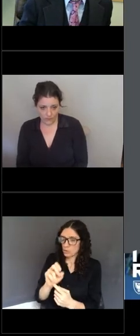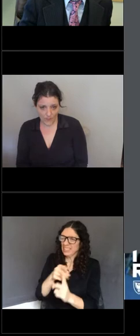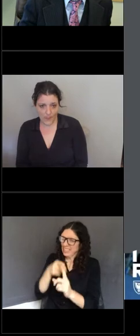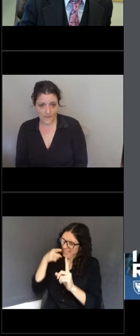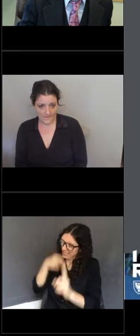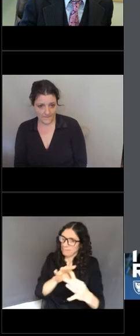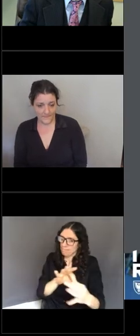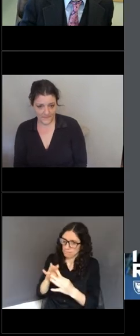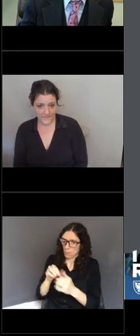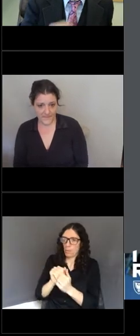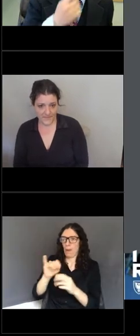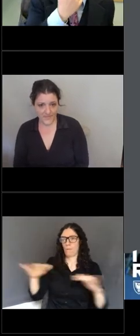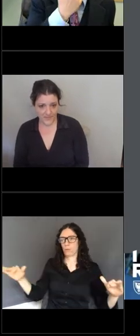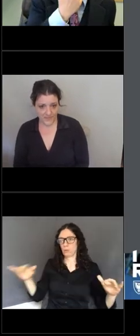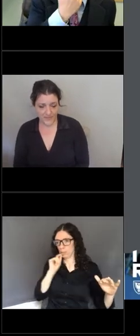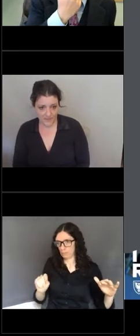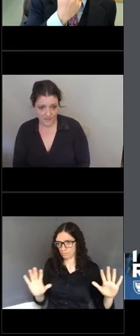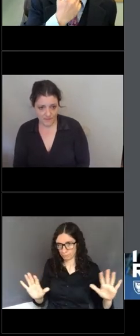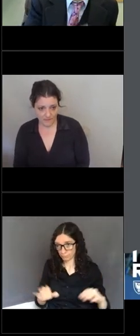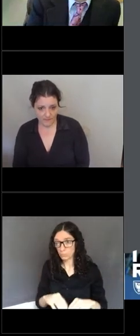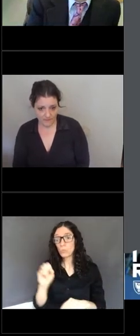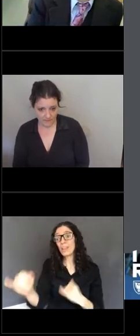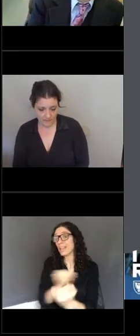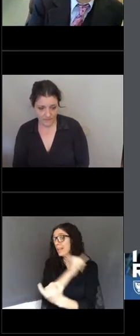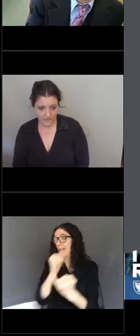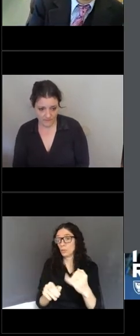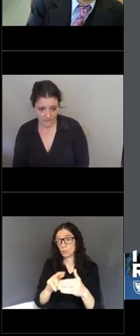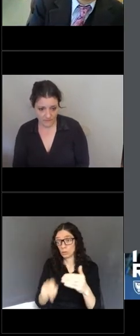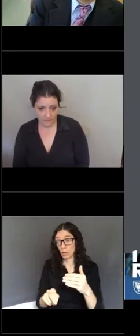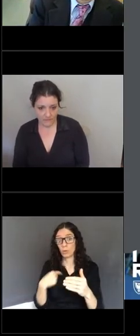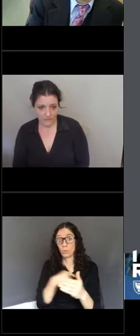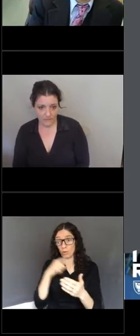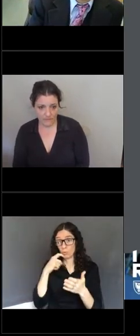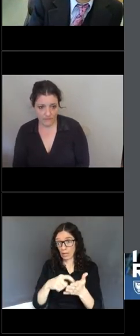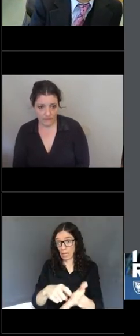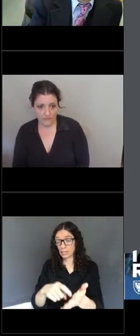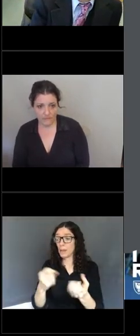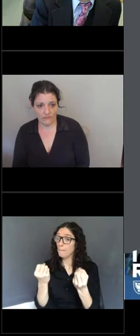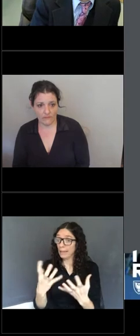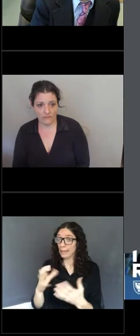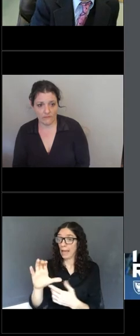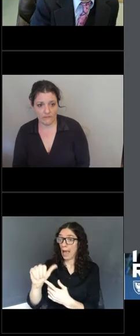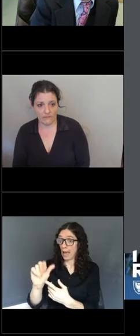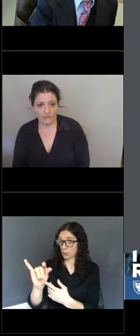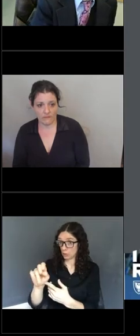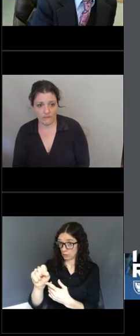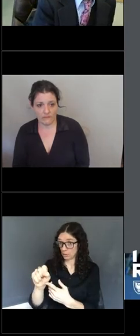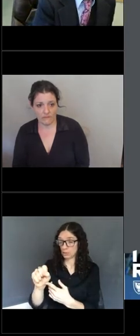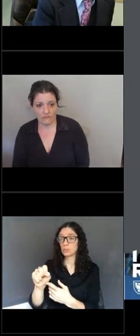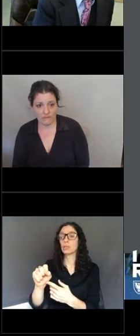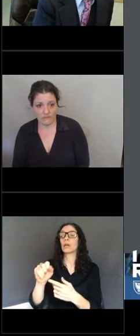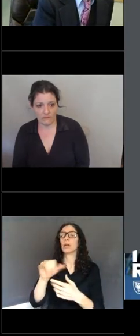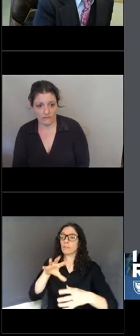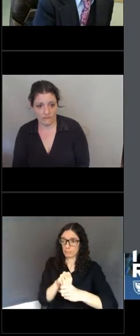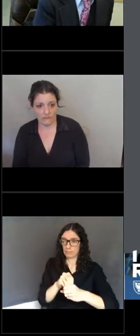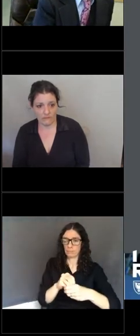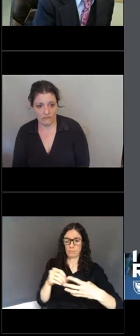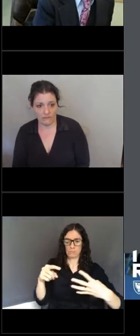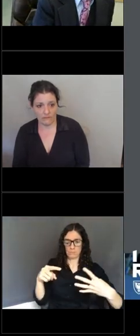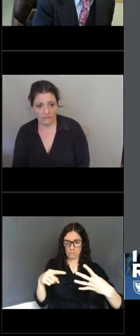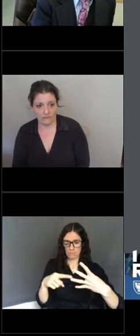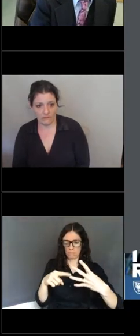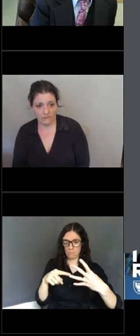The end result is that we have a lot of actions that fall into monitoring and research, but light